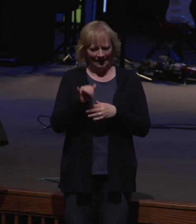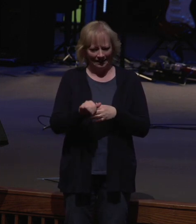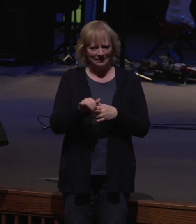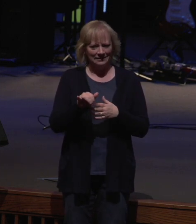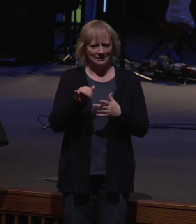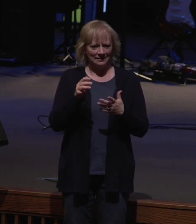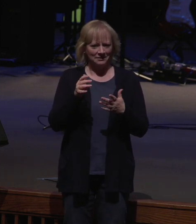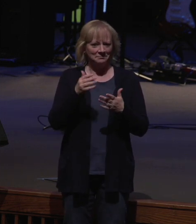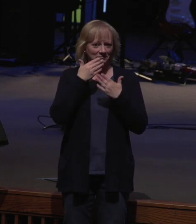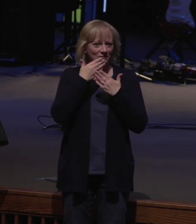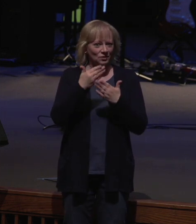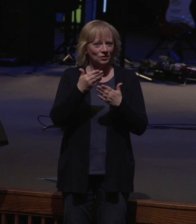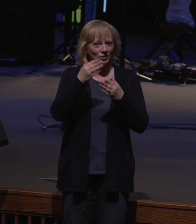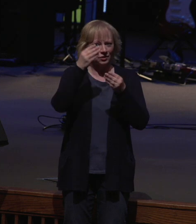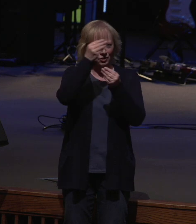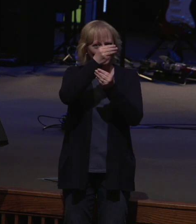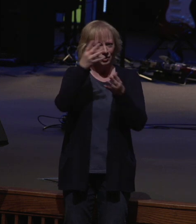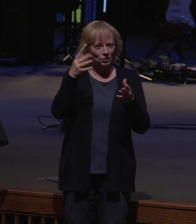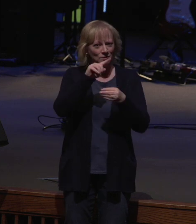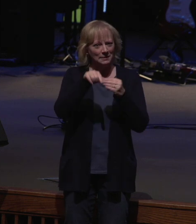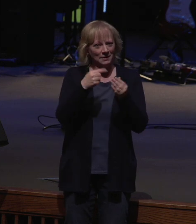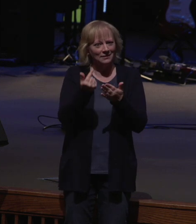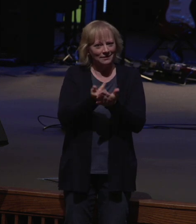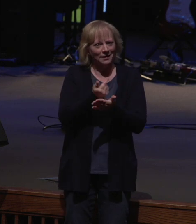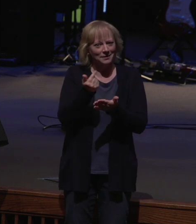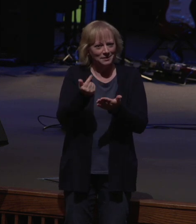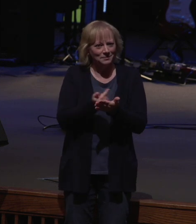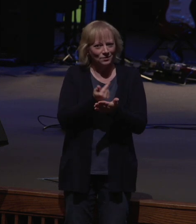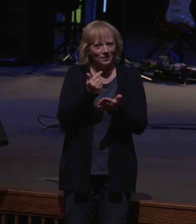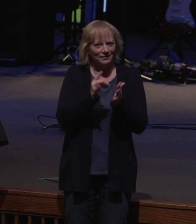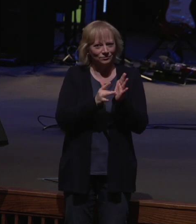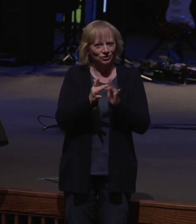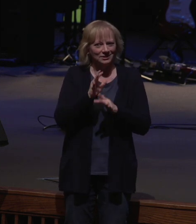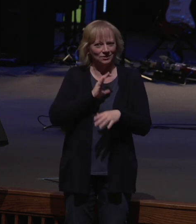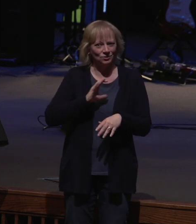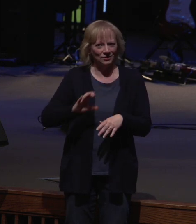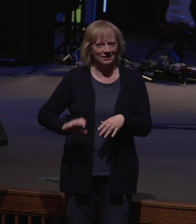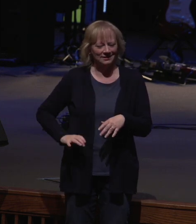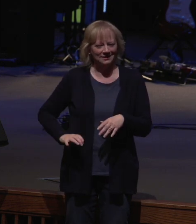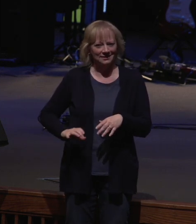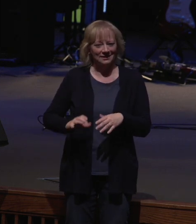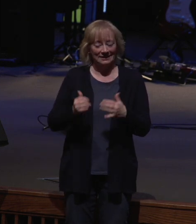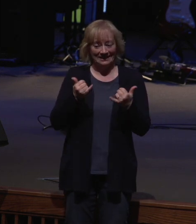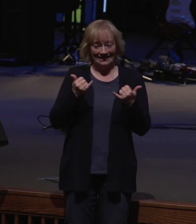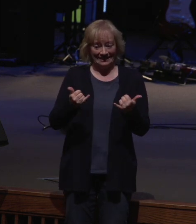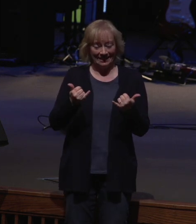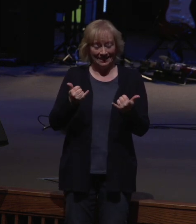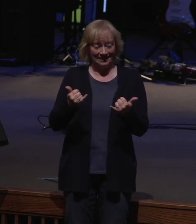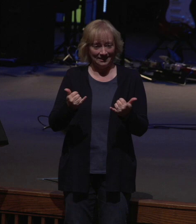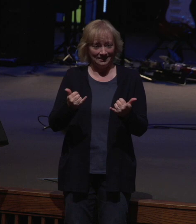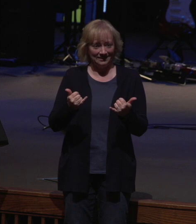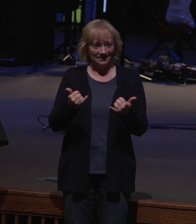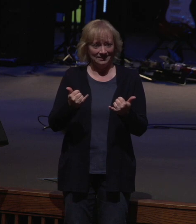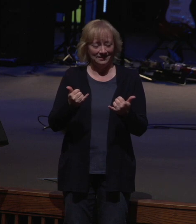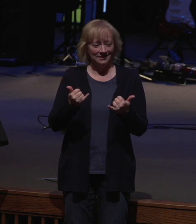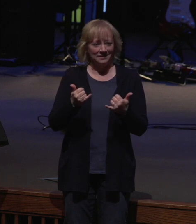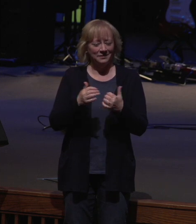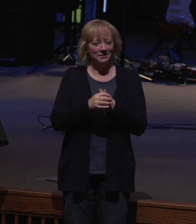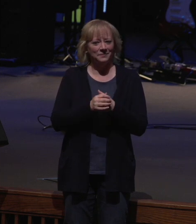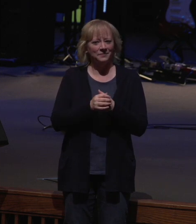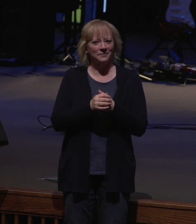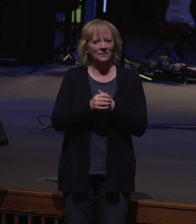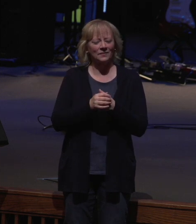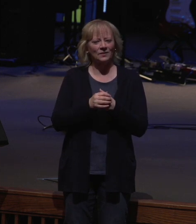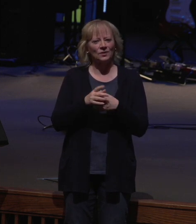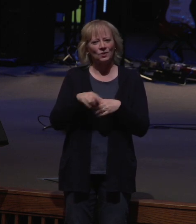This is the good news of the gospel of Jesus Christ. Today, you